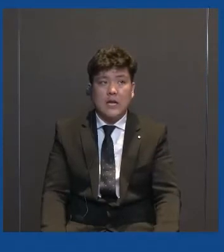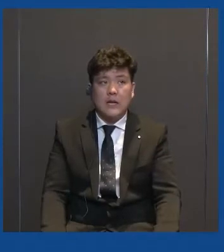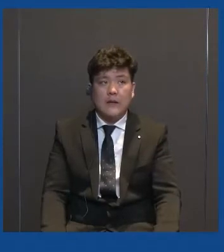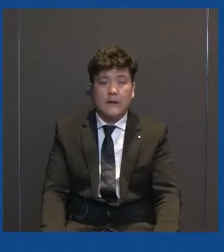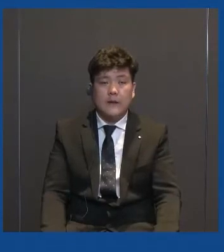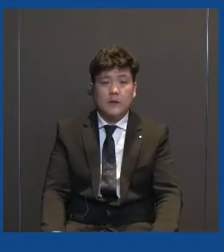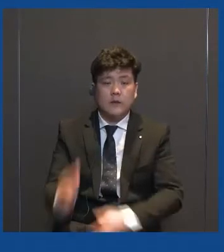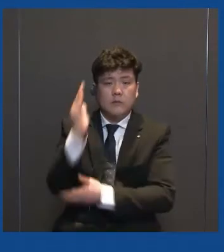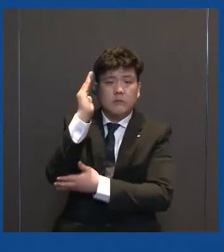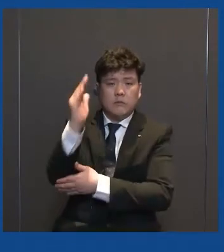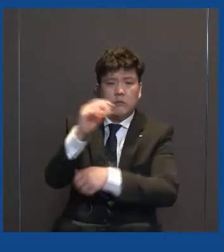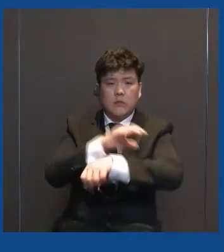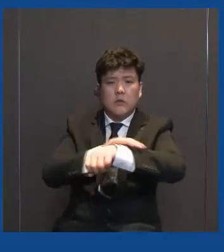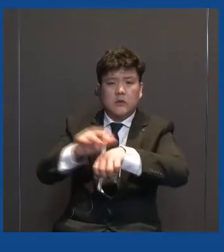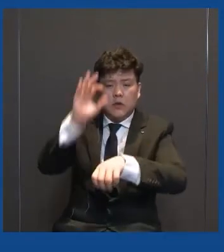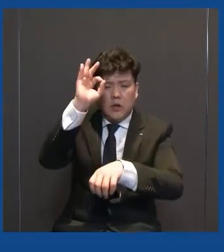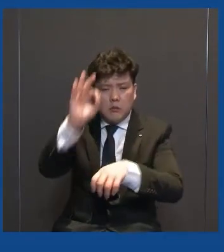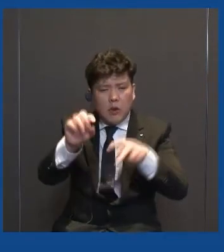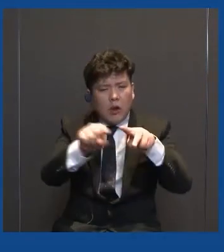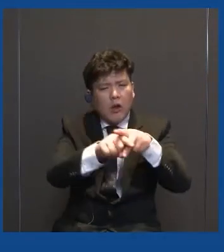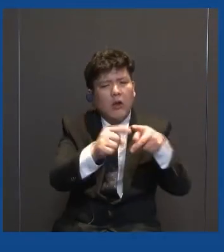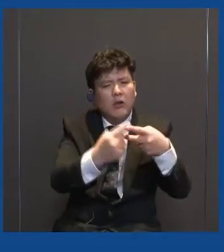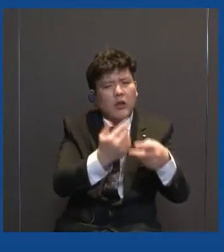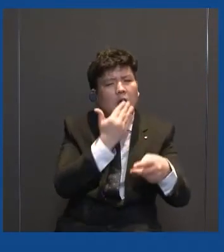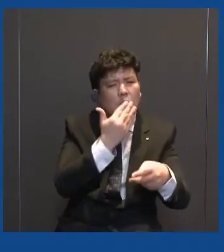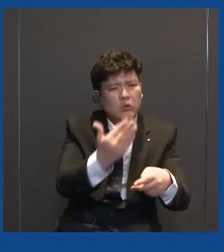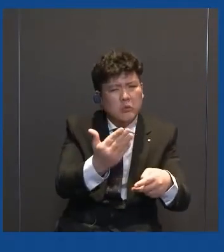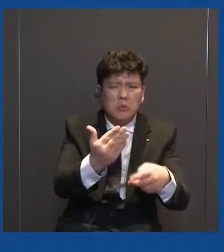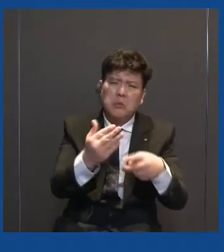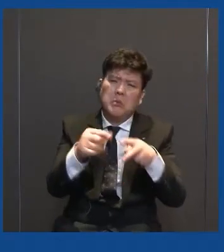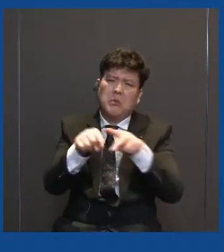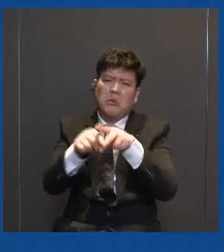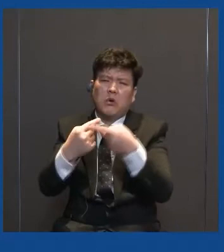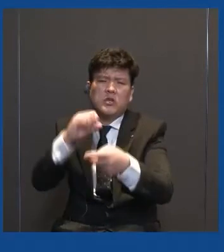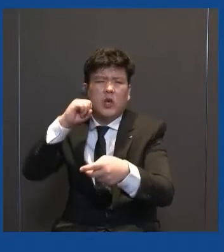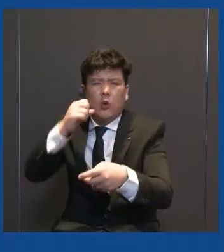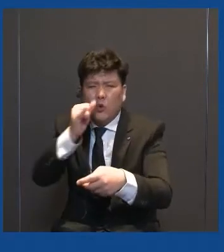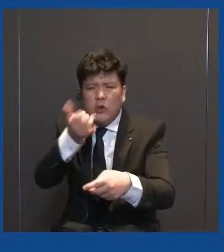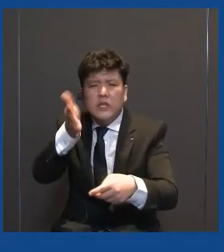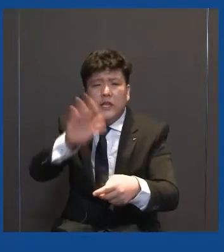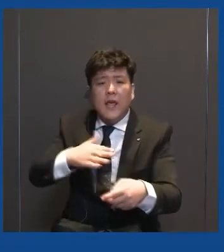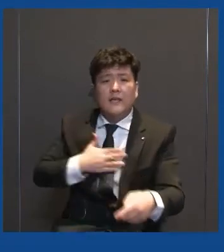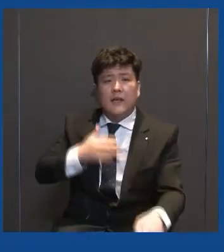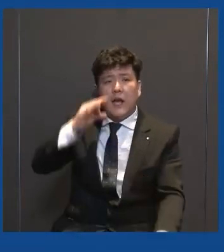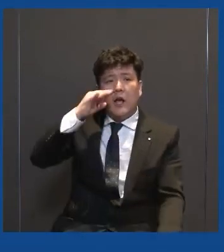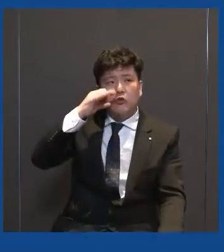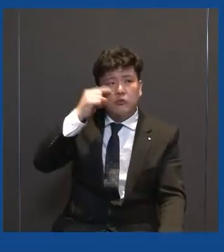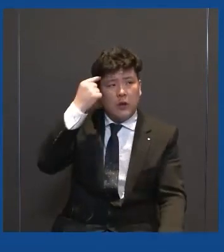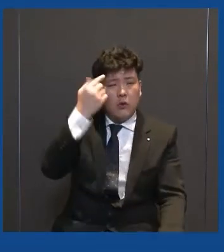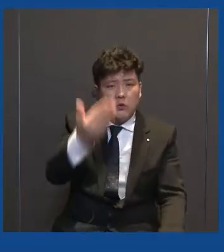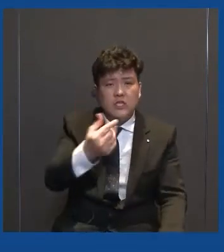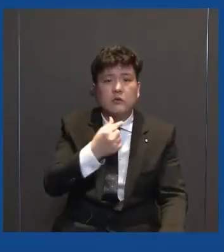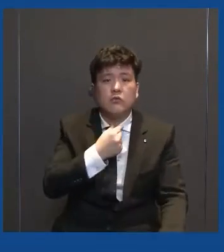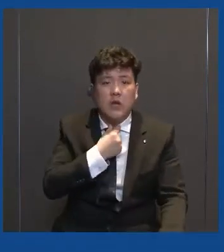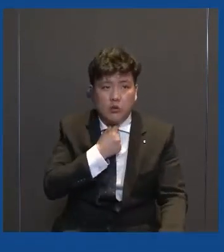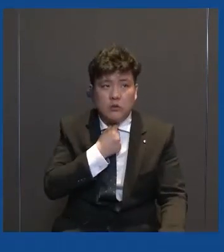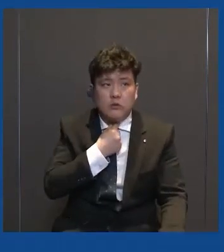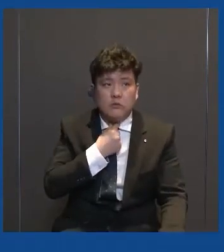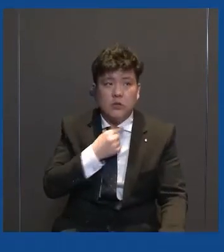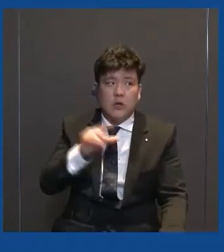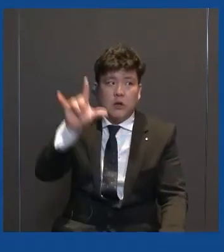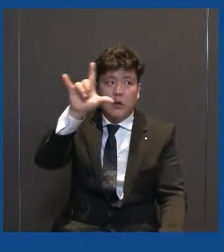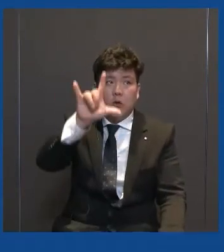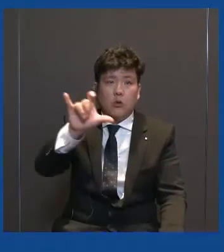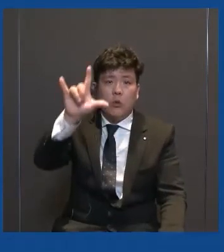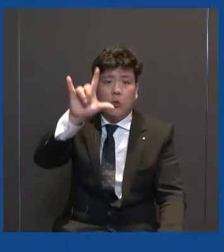Well, thank you very much for the talk. I was listening very attentively, some with understanding, some without, but I would like to ask some